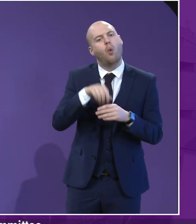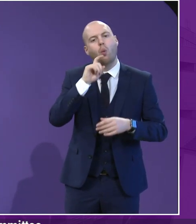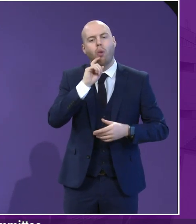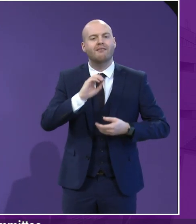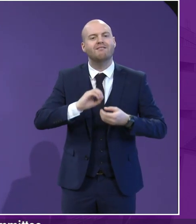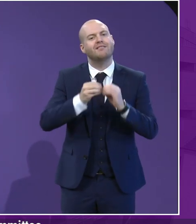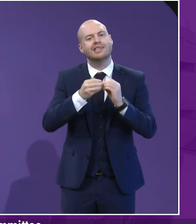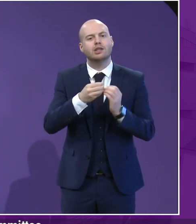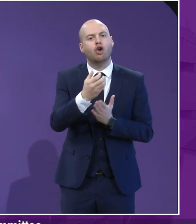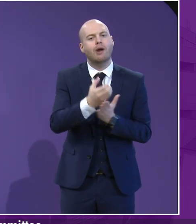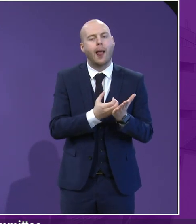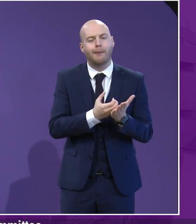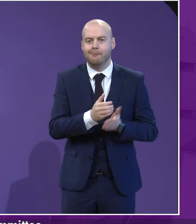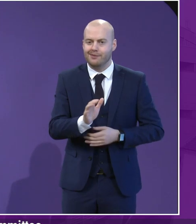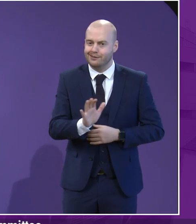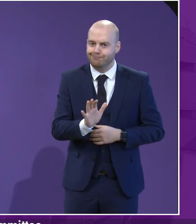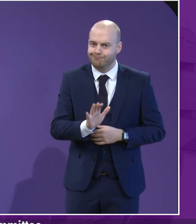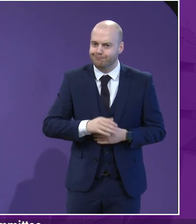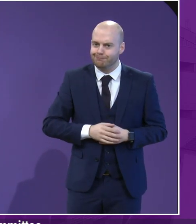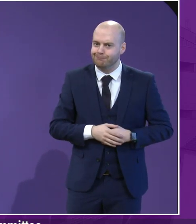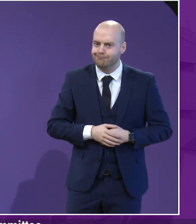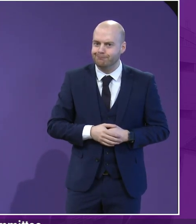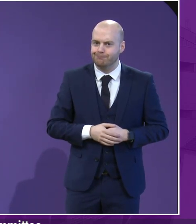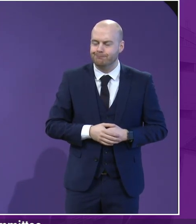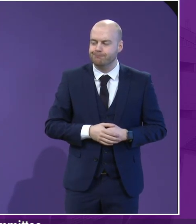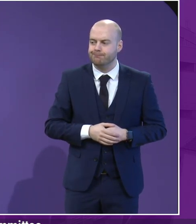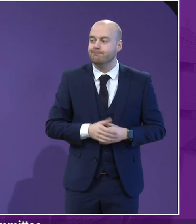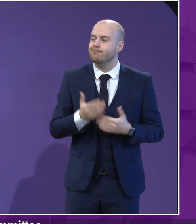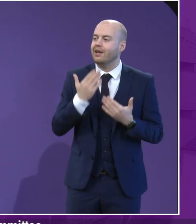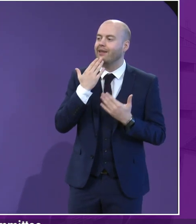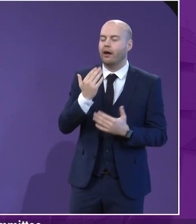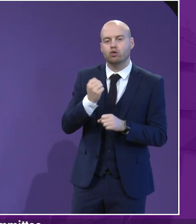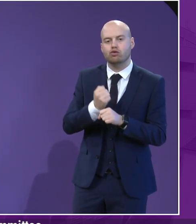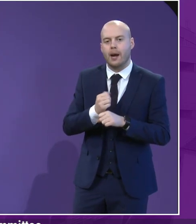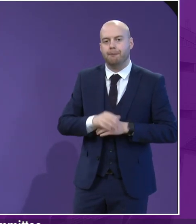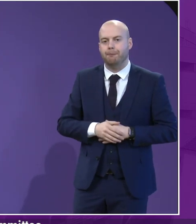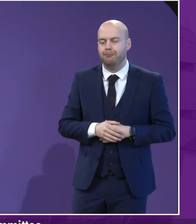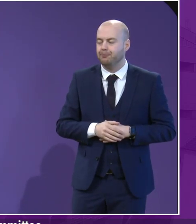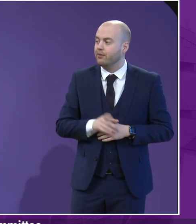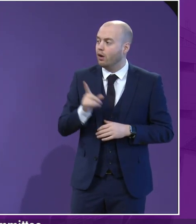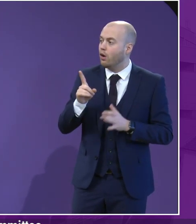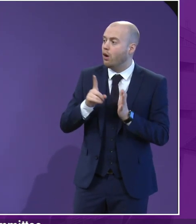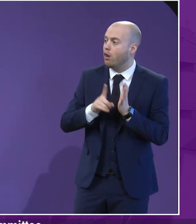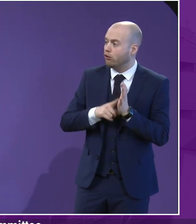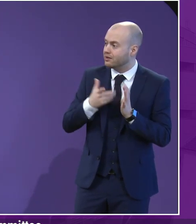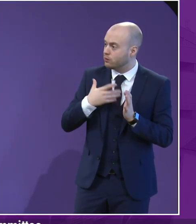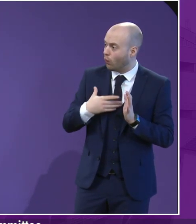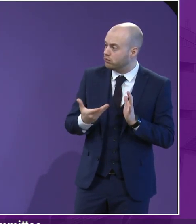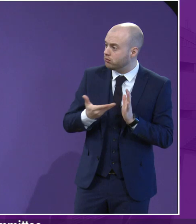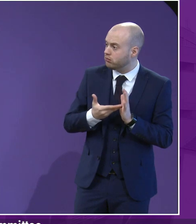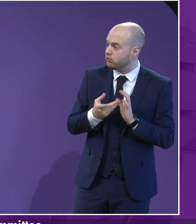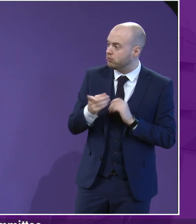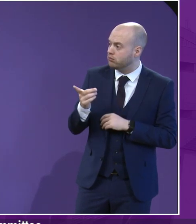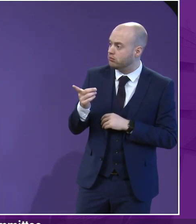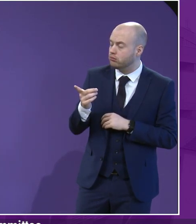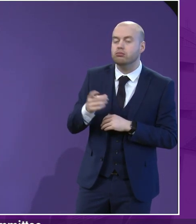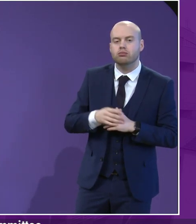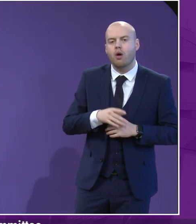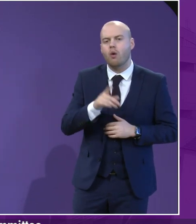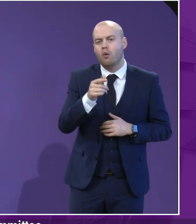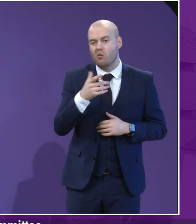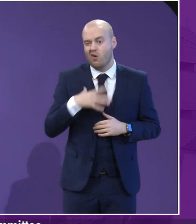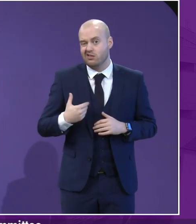that it really has to be a whole institution approach. It's not enough to just say, we'll bring in a few specialists here and